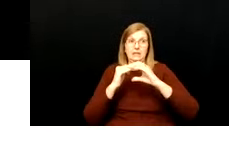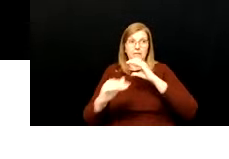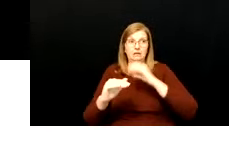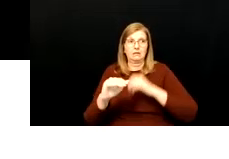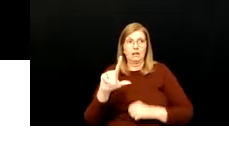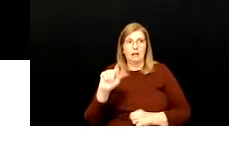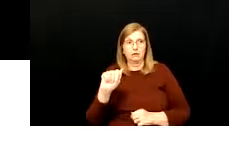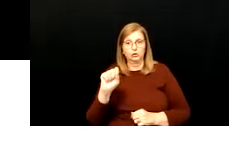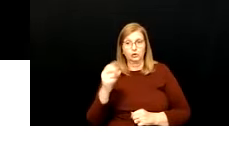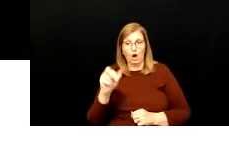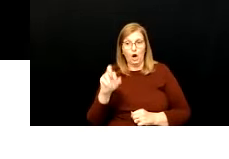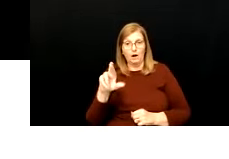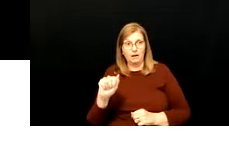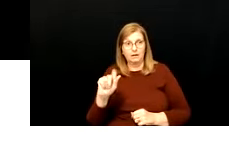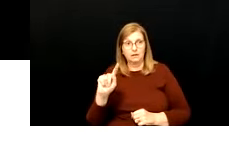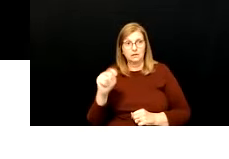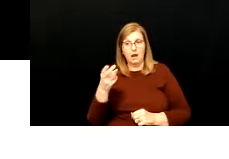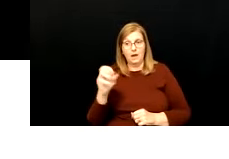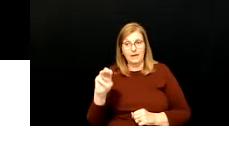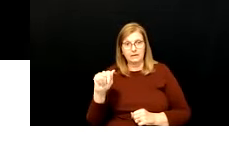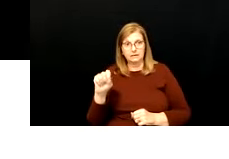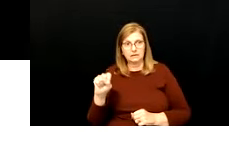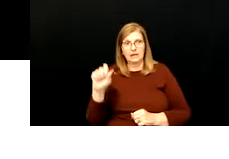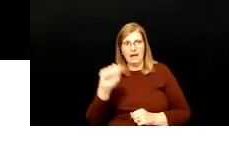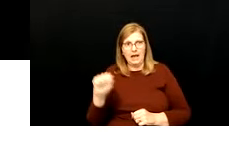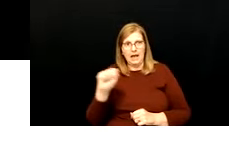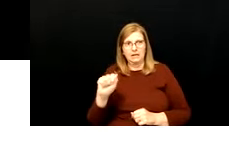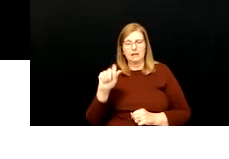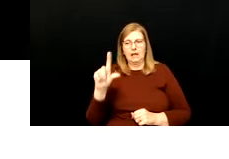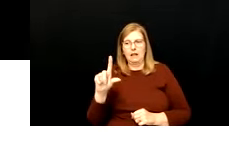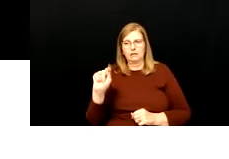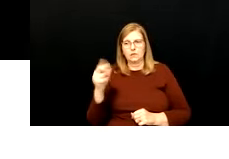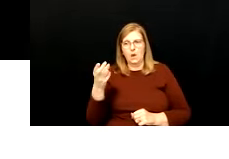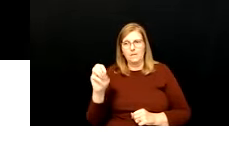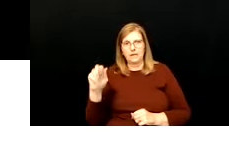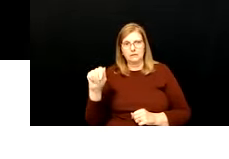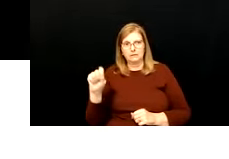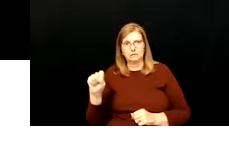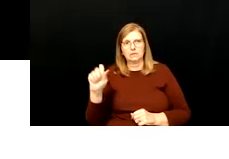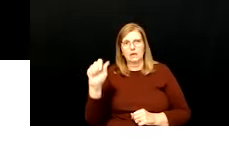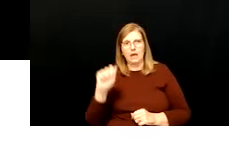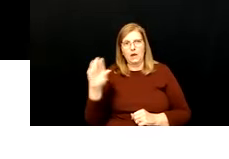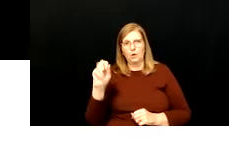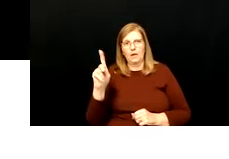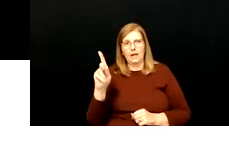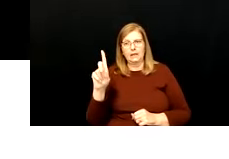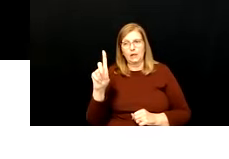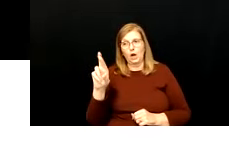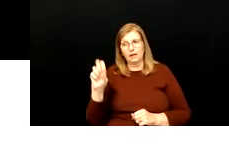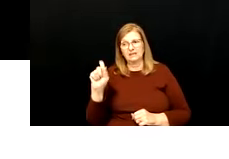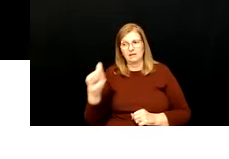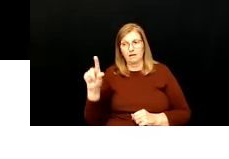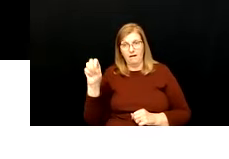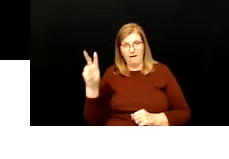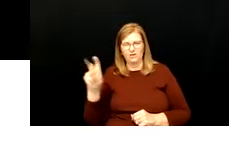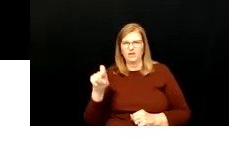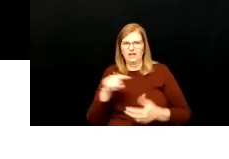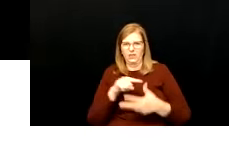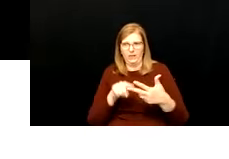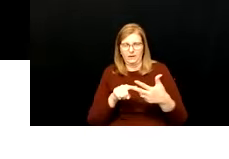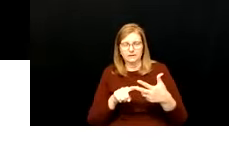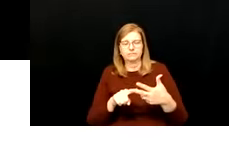Thompson at lthompson@okdrs.gov. she's going to need a couple of things from you. She will